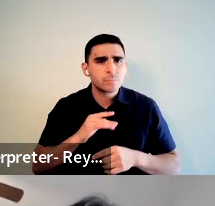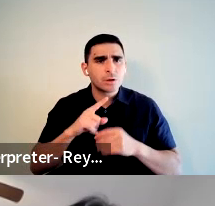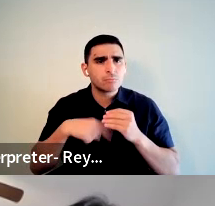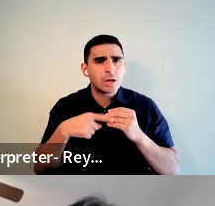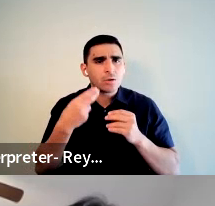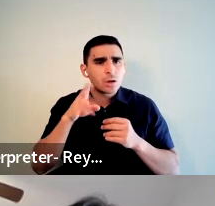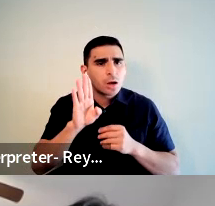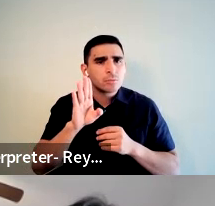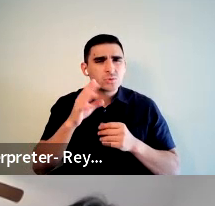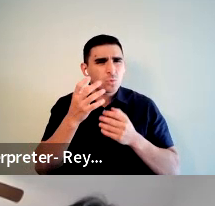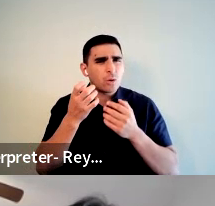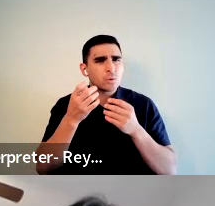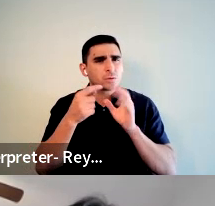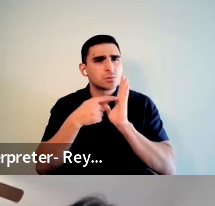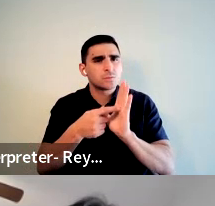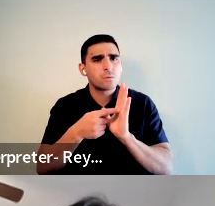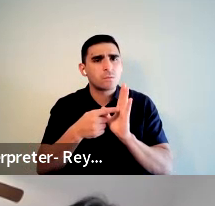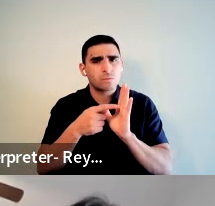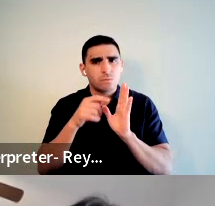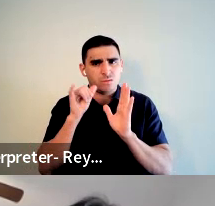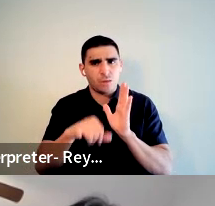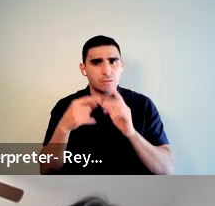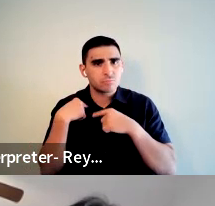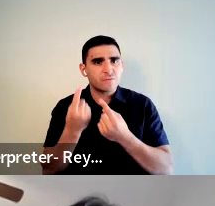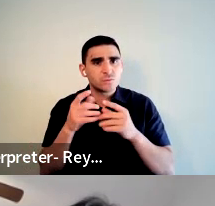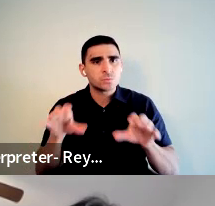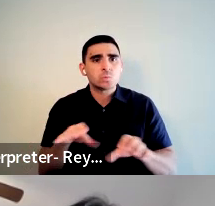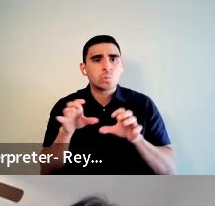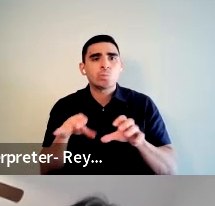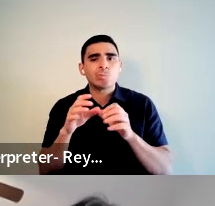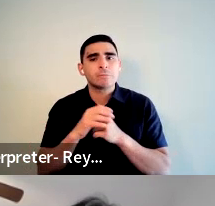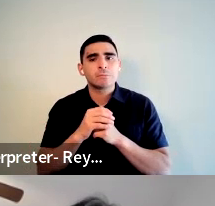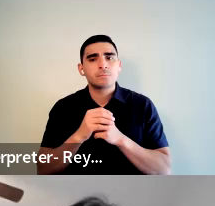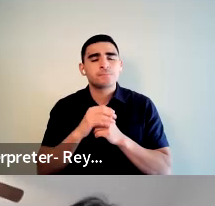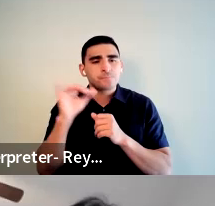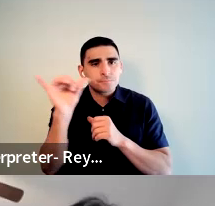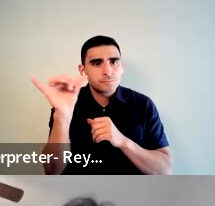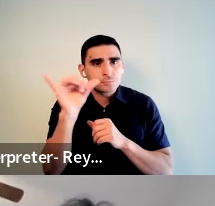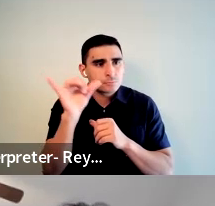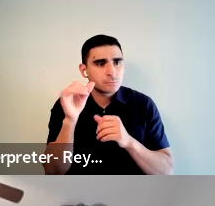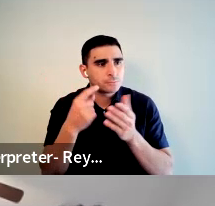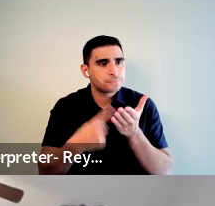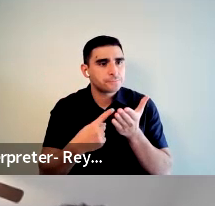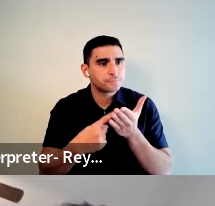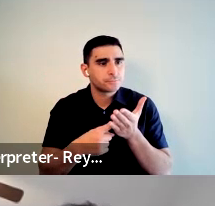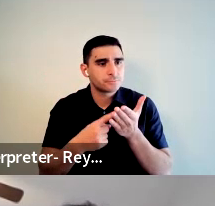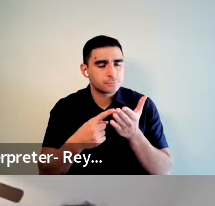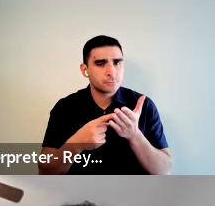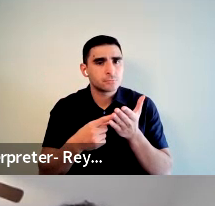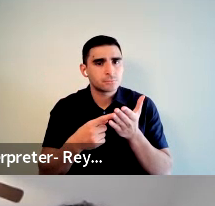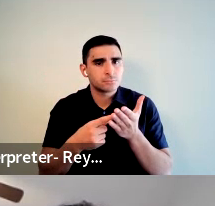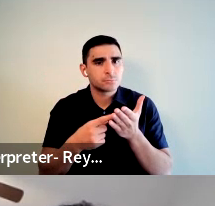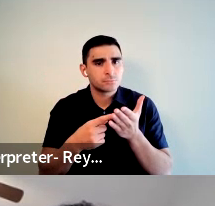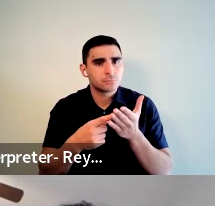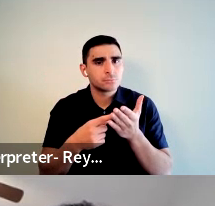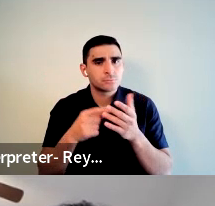high level of that, and then also talked about what we would like to see in a hub,